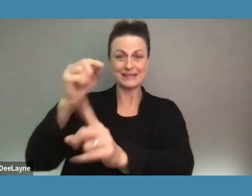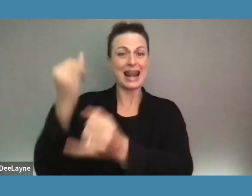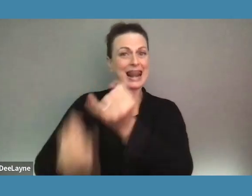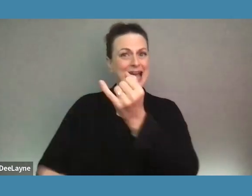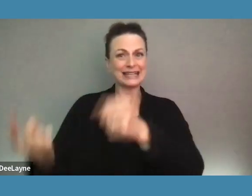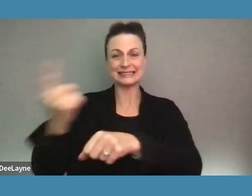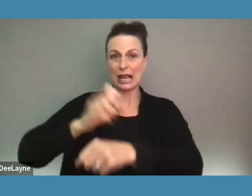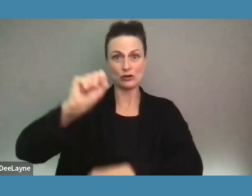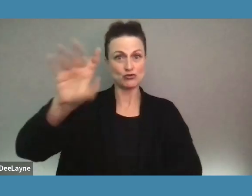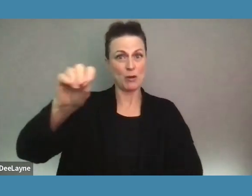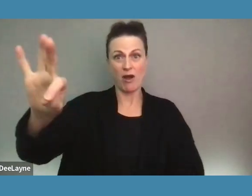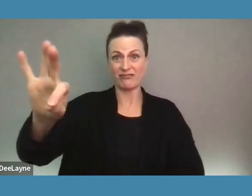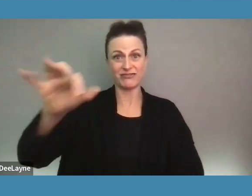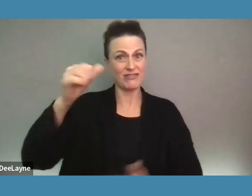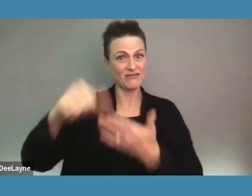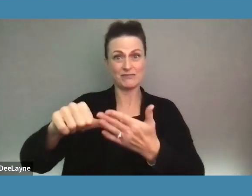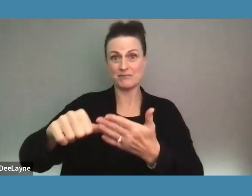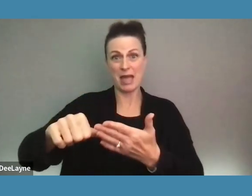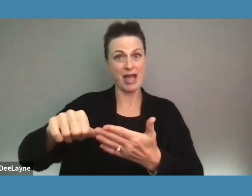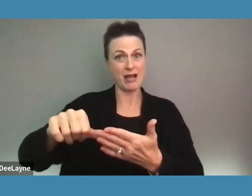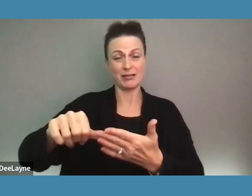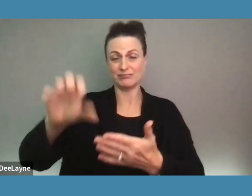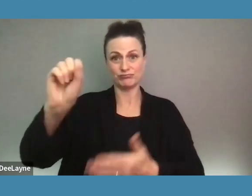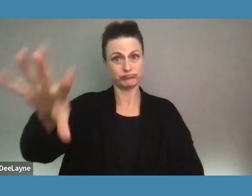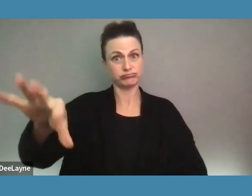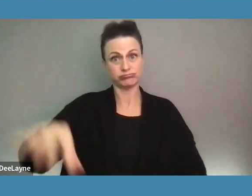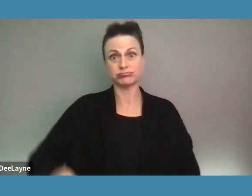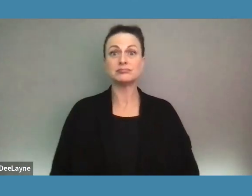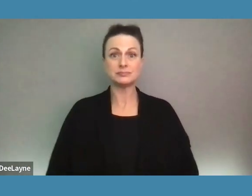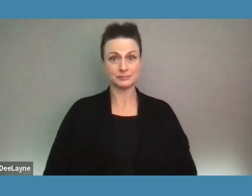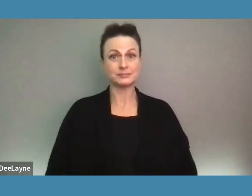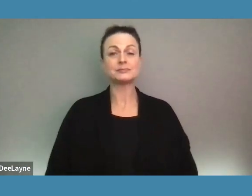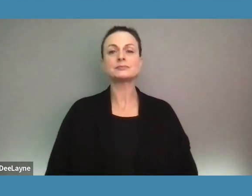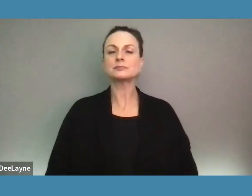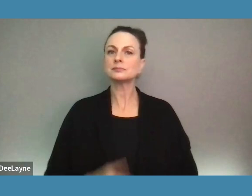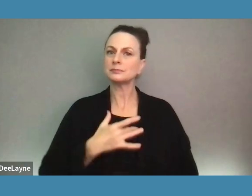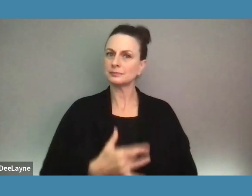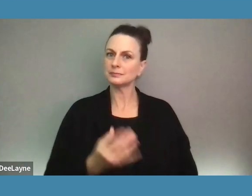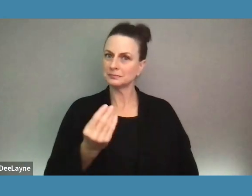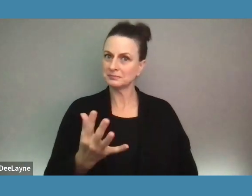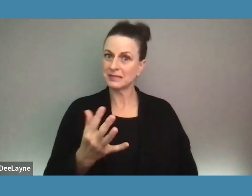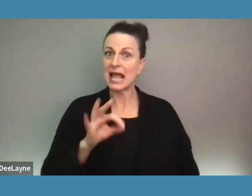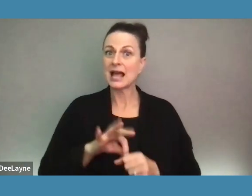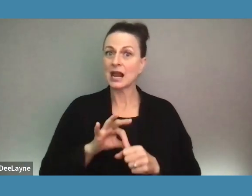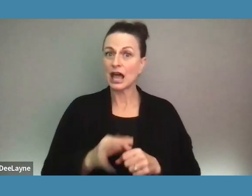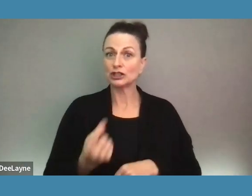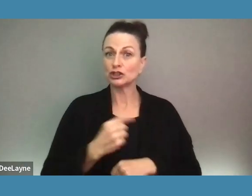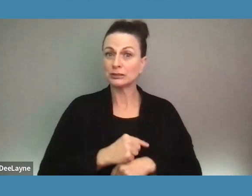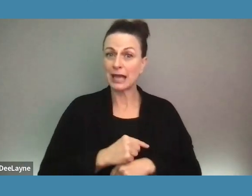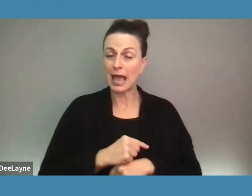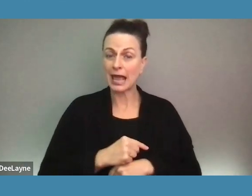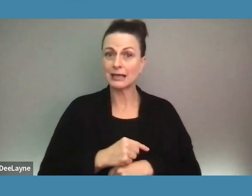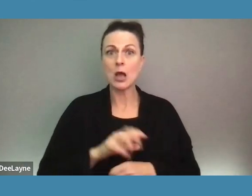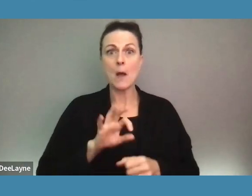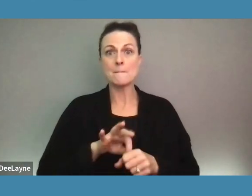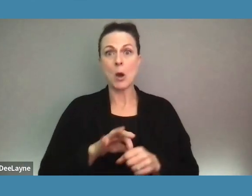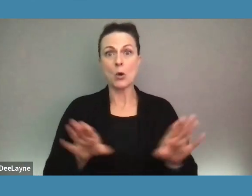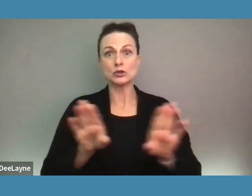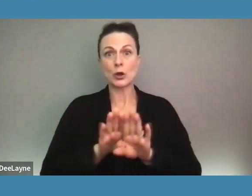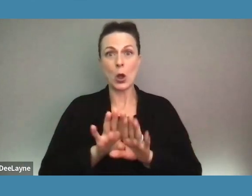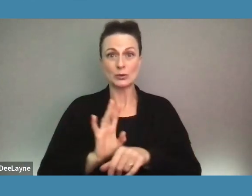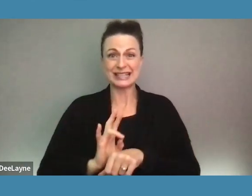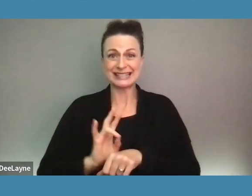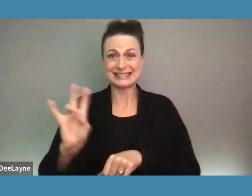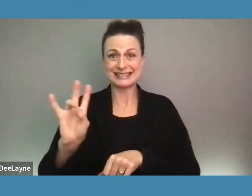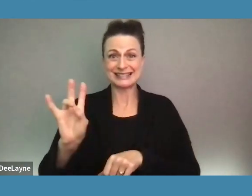off your vote by mail ballot. And typically on election day, the polls close at 7